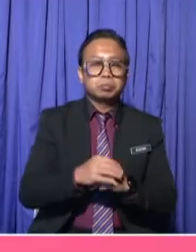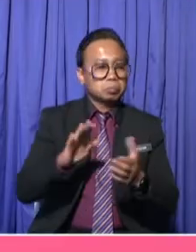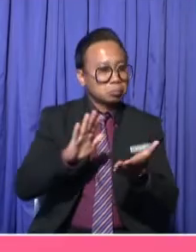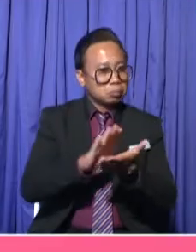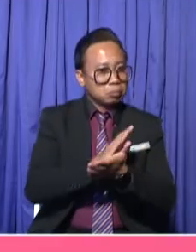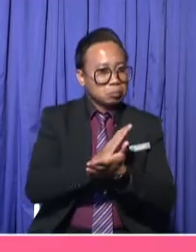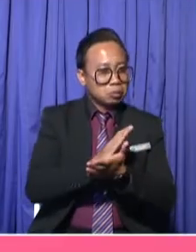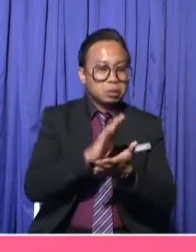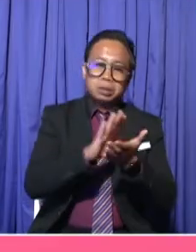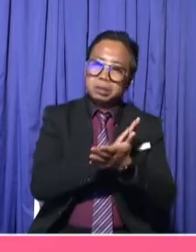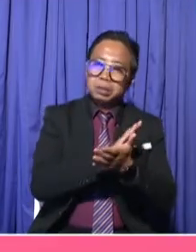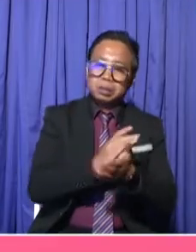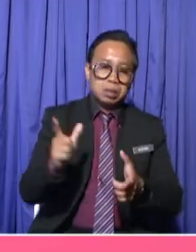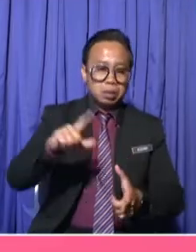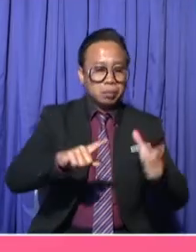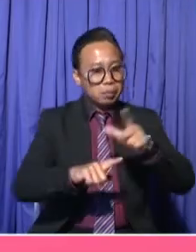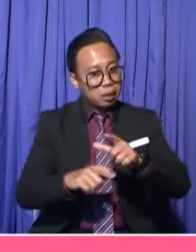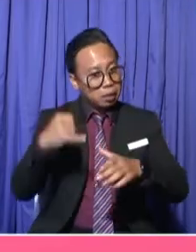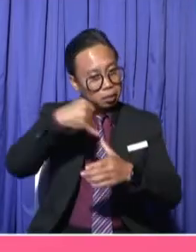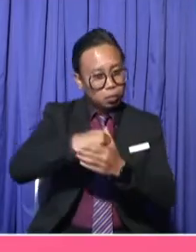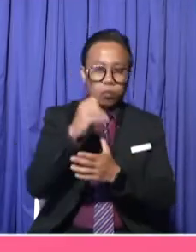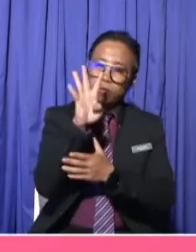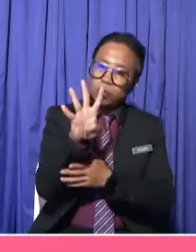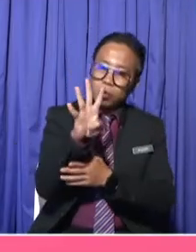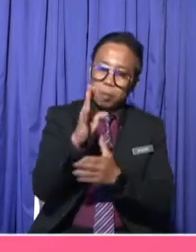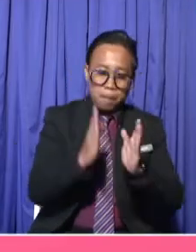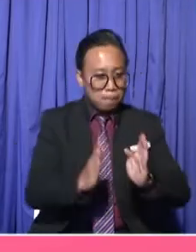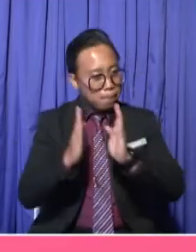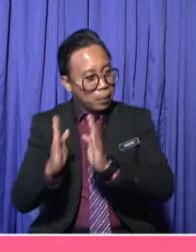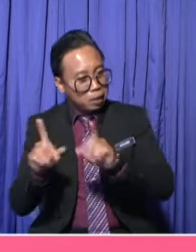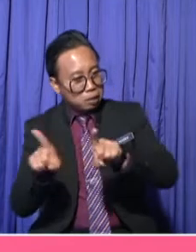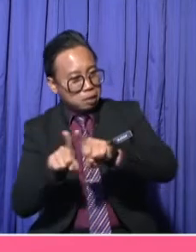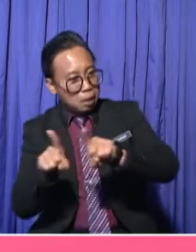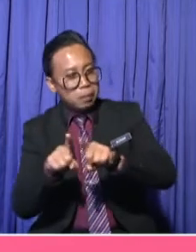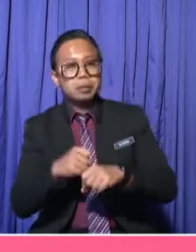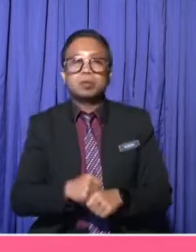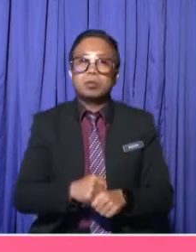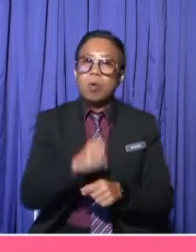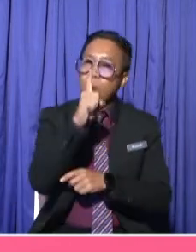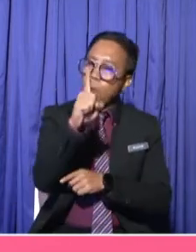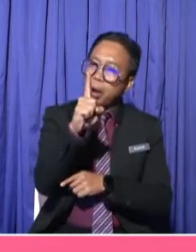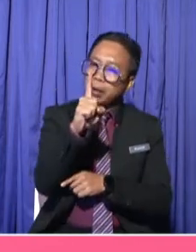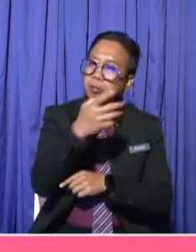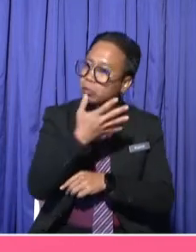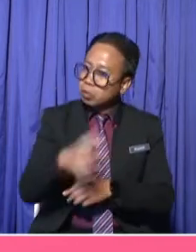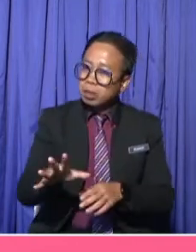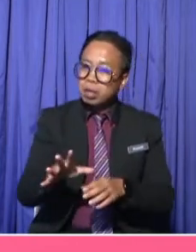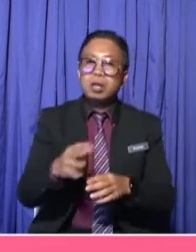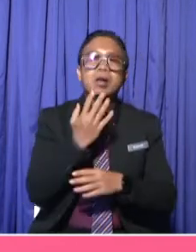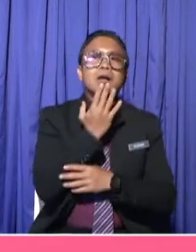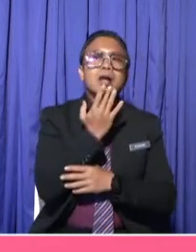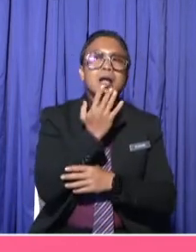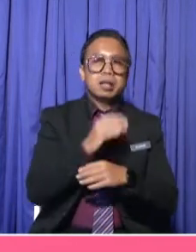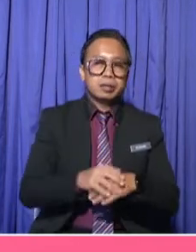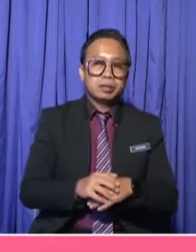paper that is folded into 4 parts equally, with one part of it is